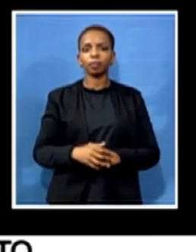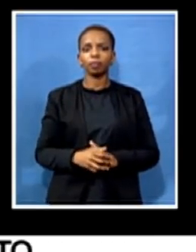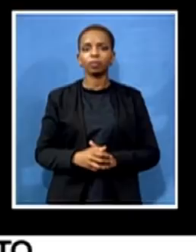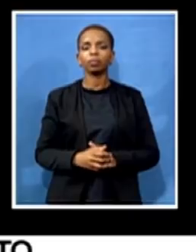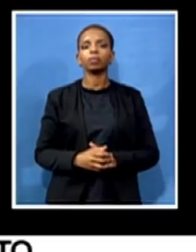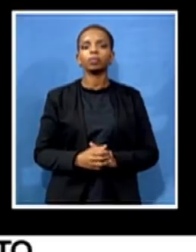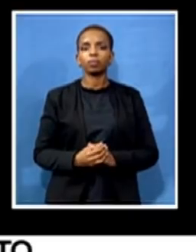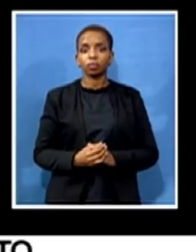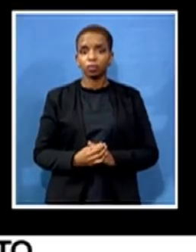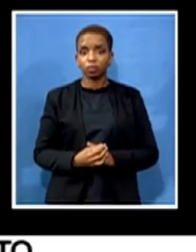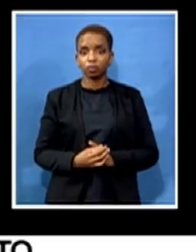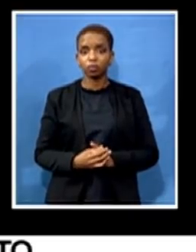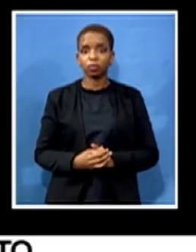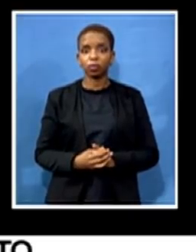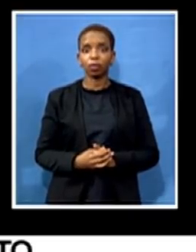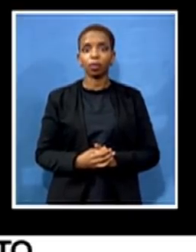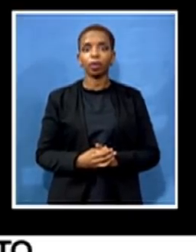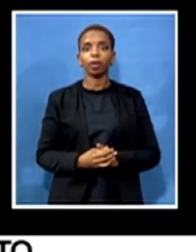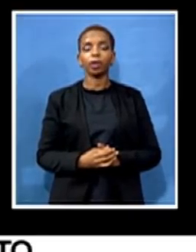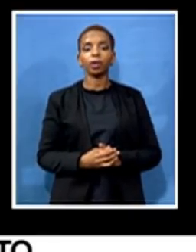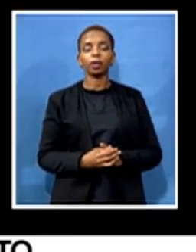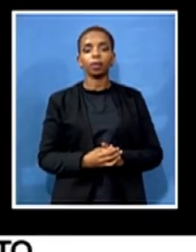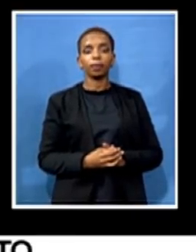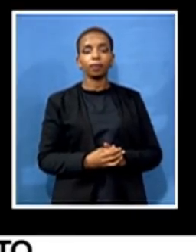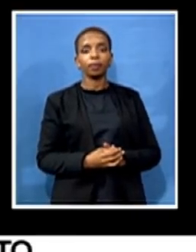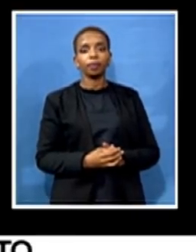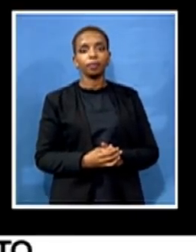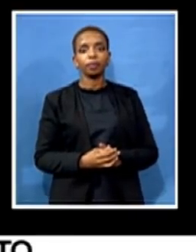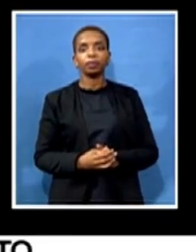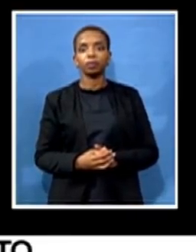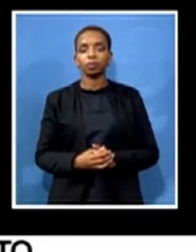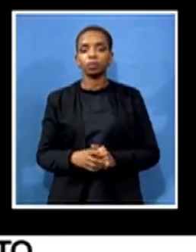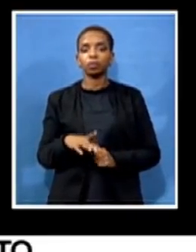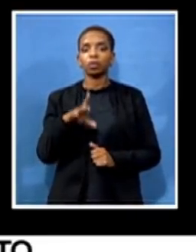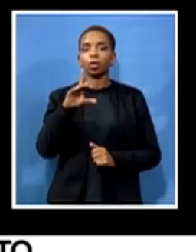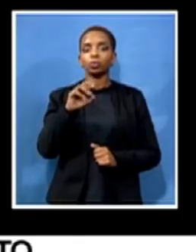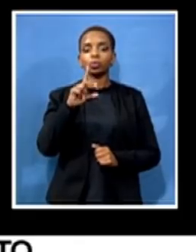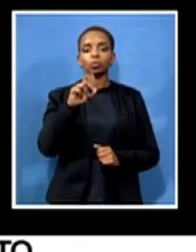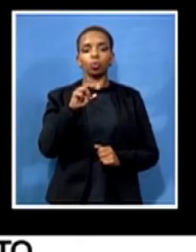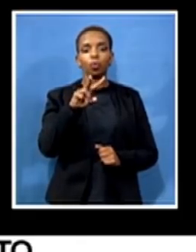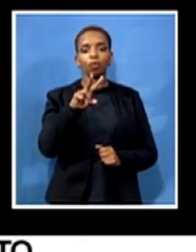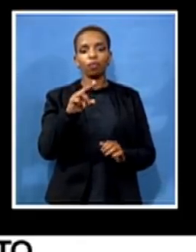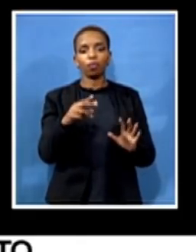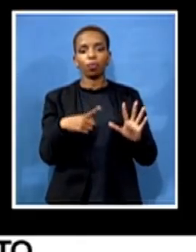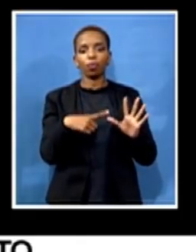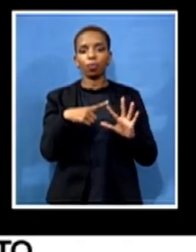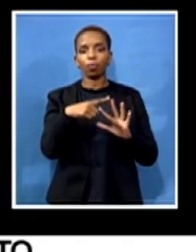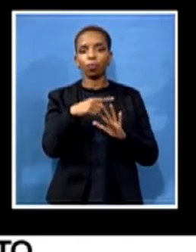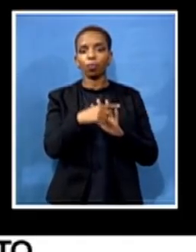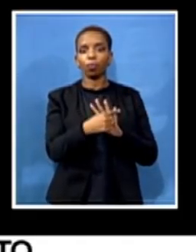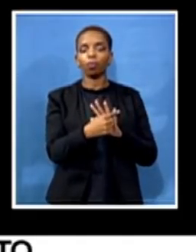Mkhize, Honorable Dodovu, and who else? Honorable Nicola, please. Like us, okay.